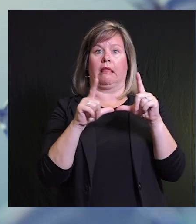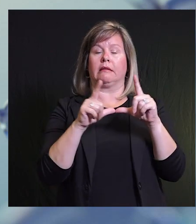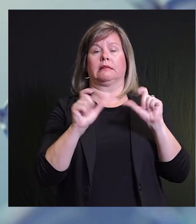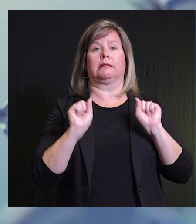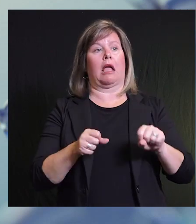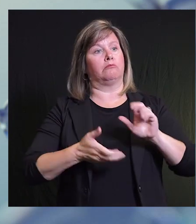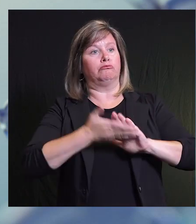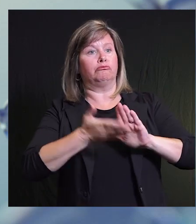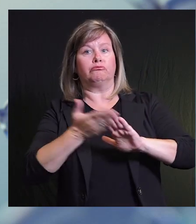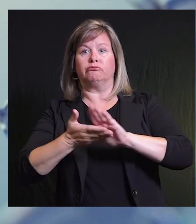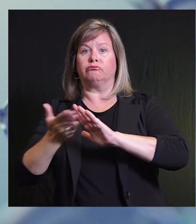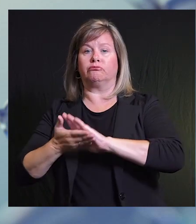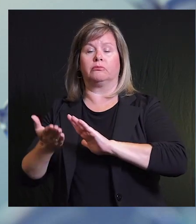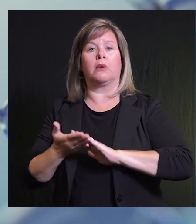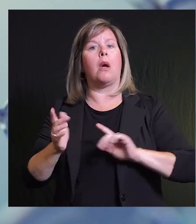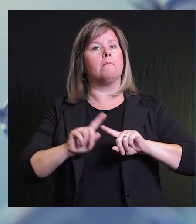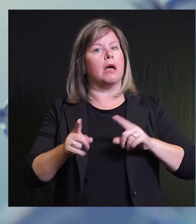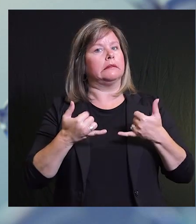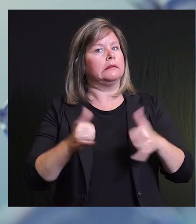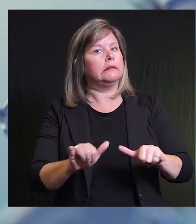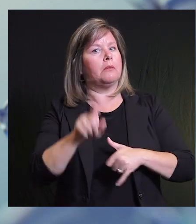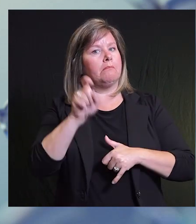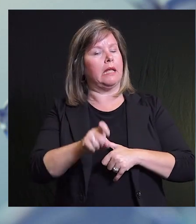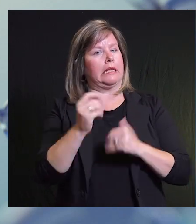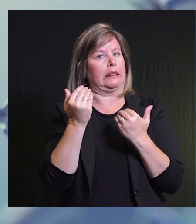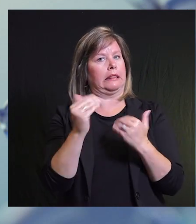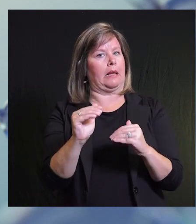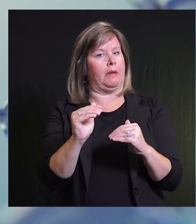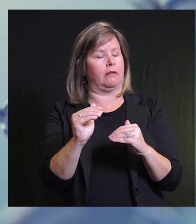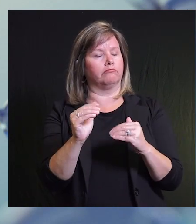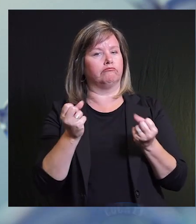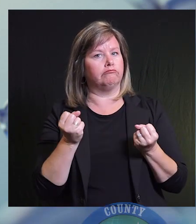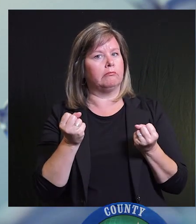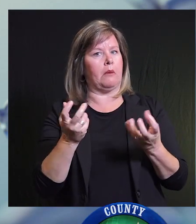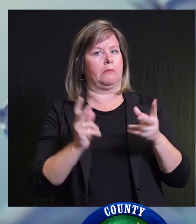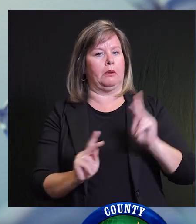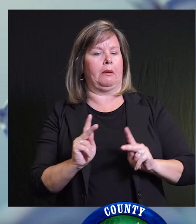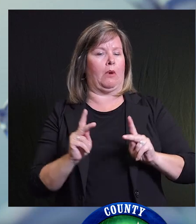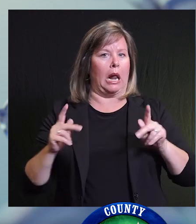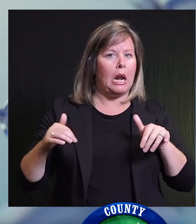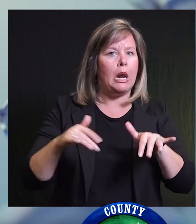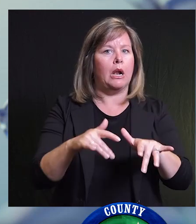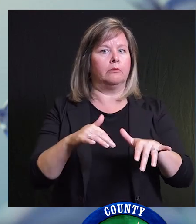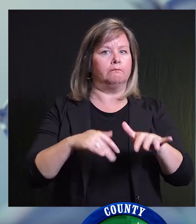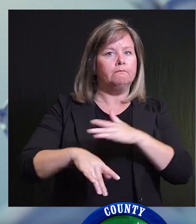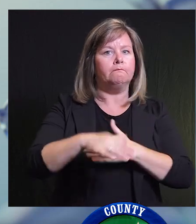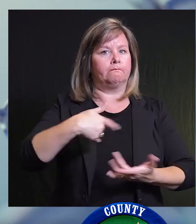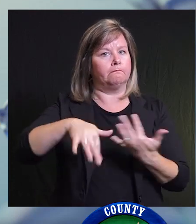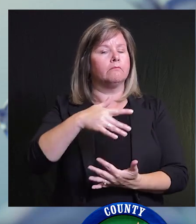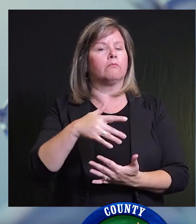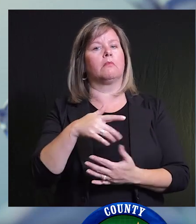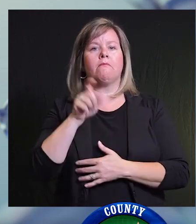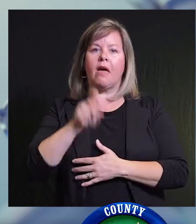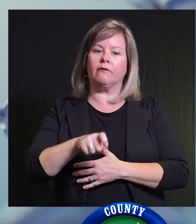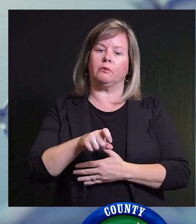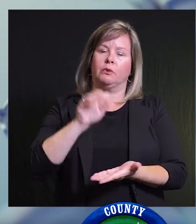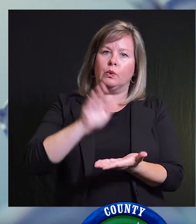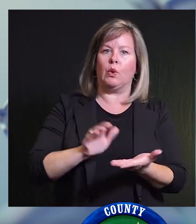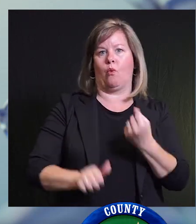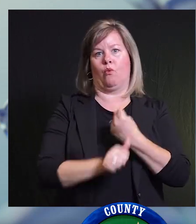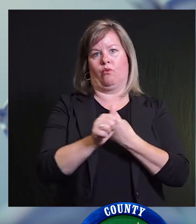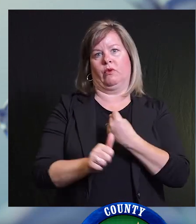very clear expectations on what they should be doing to limit the size of their crowds, to maintain social distancing, and to remain